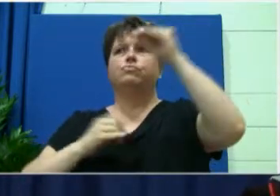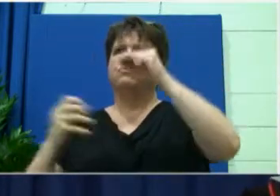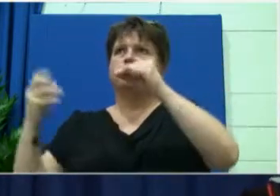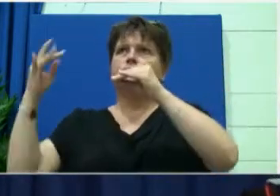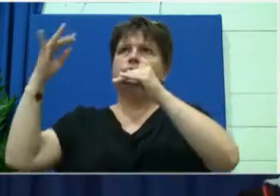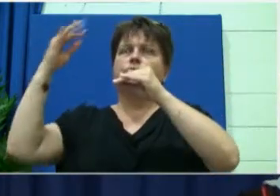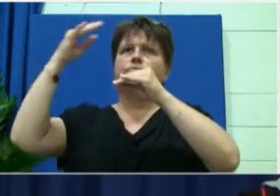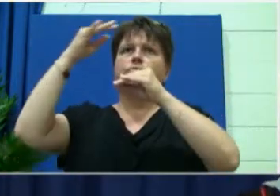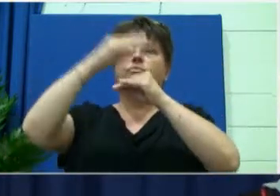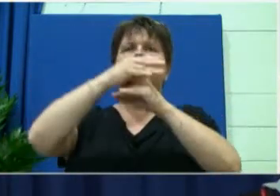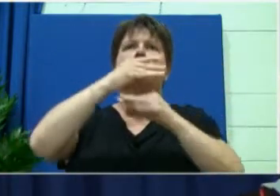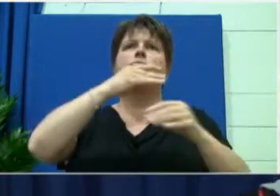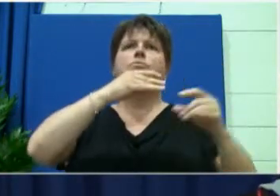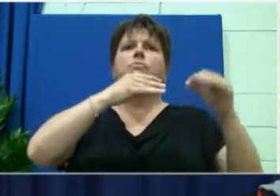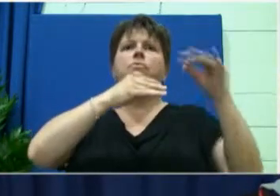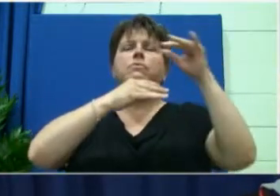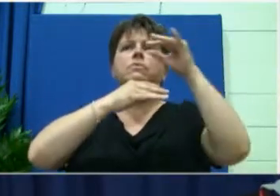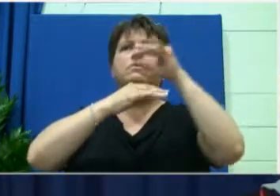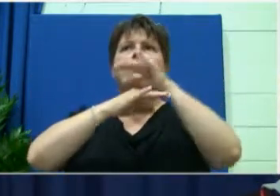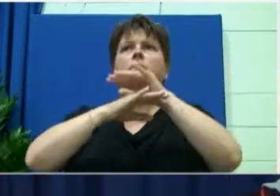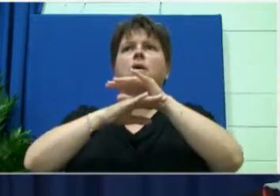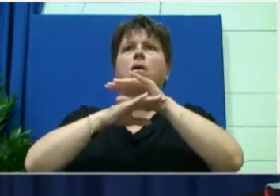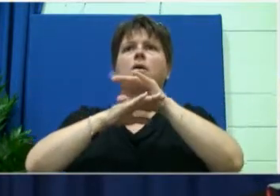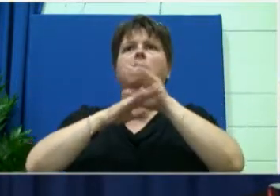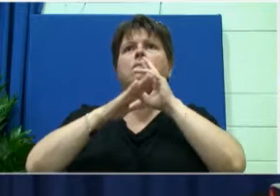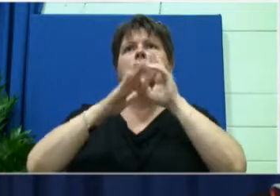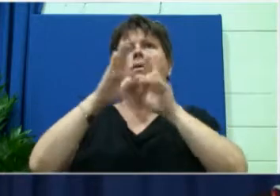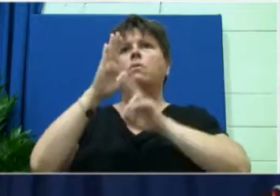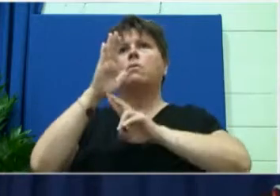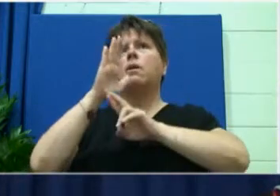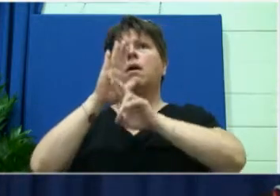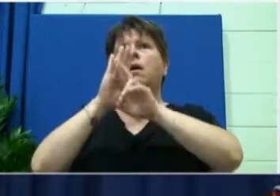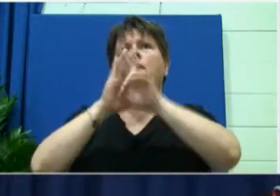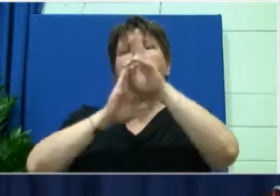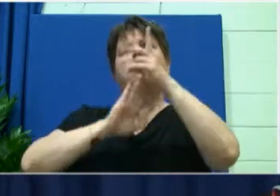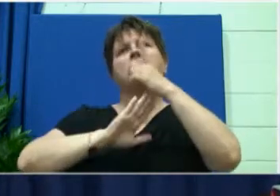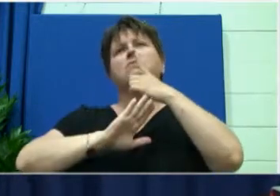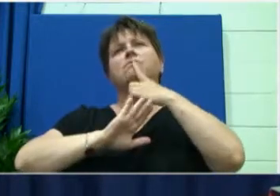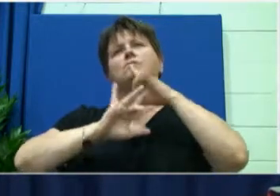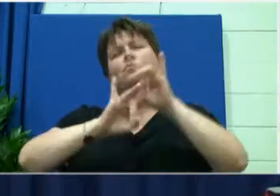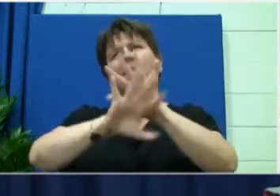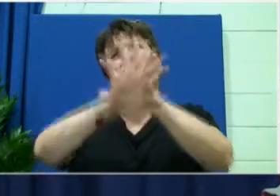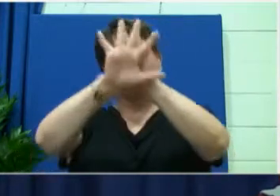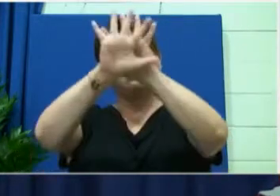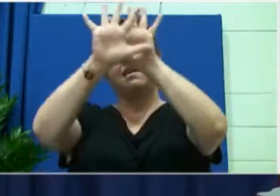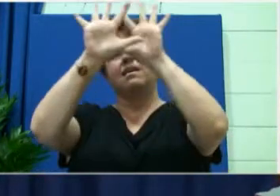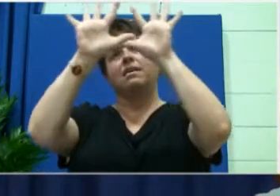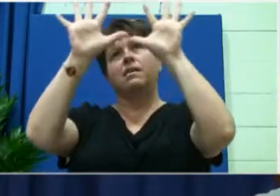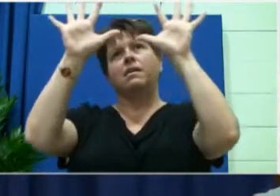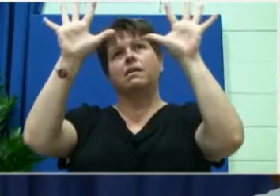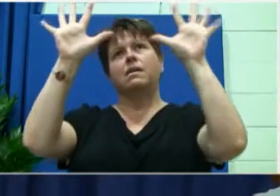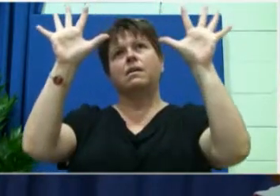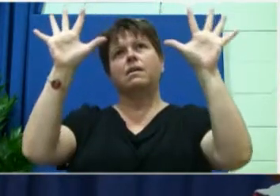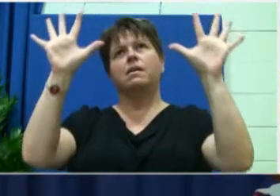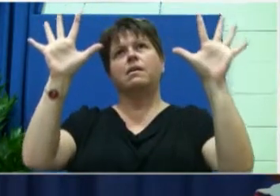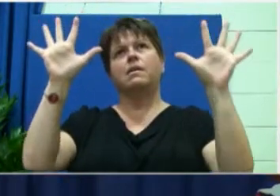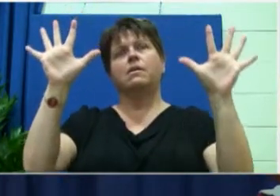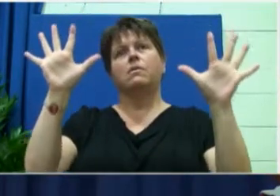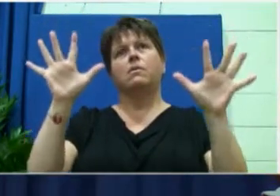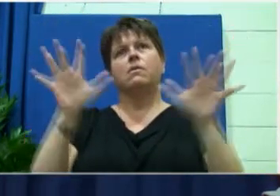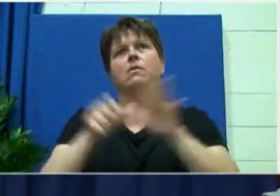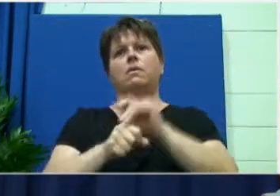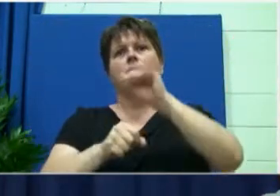gallantly streaming, and the rocket's red